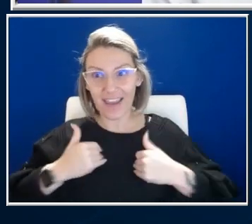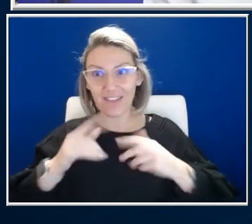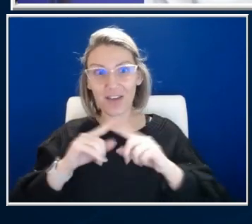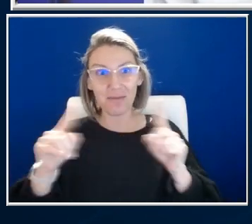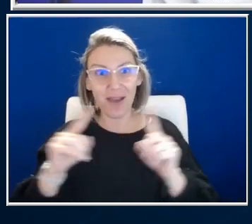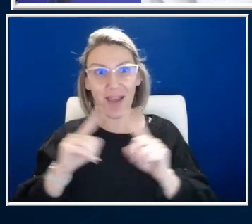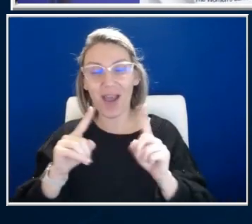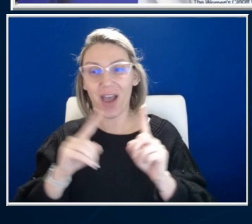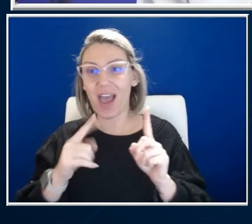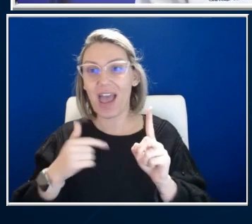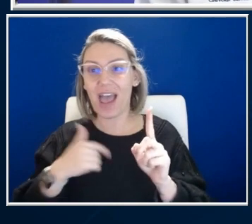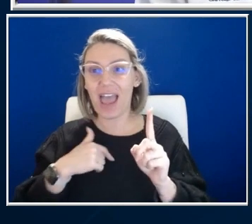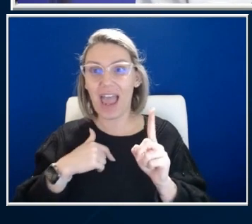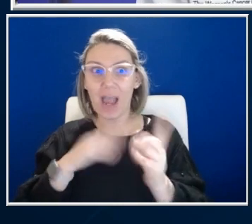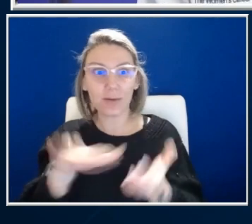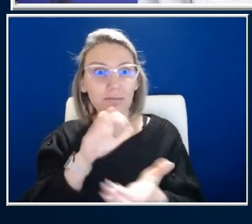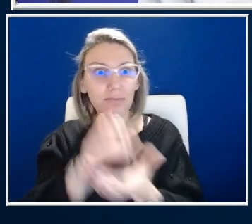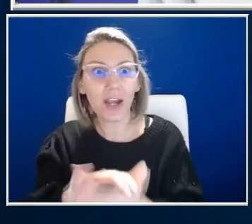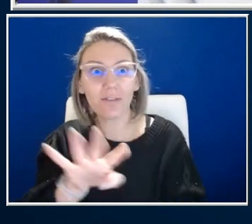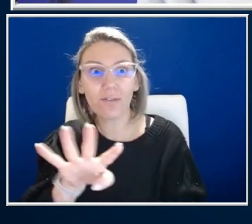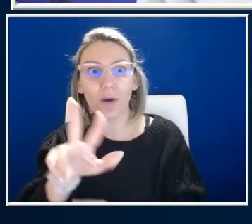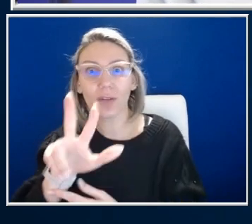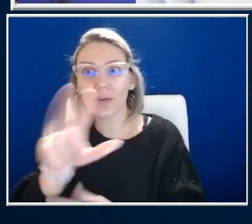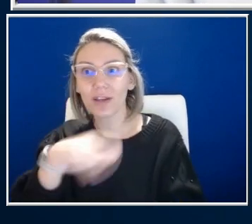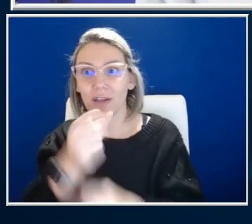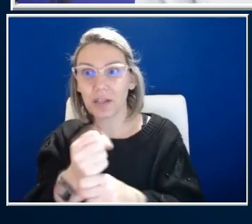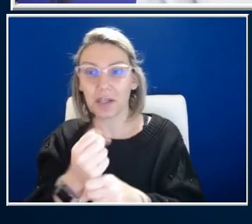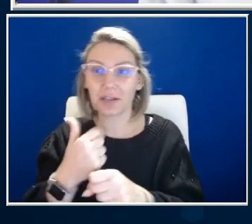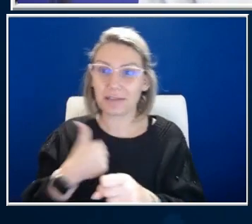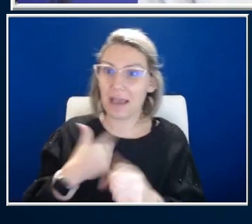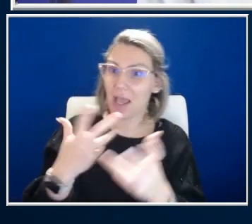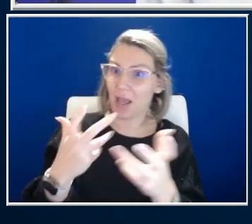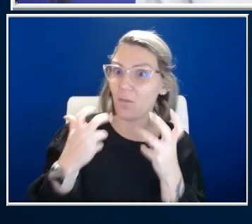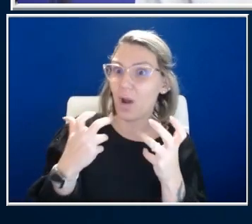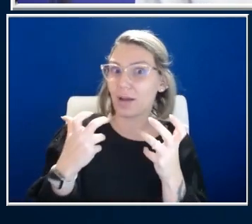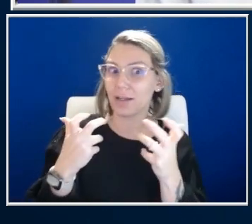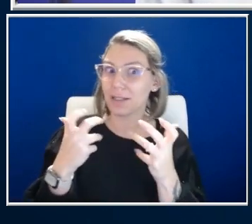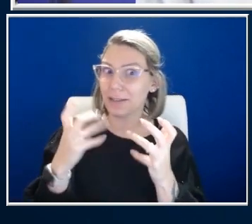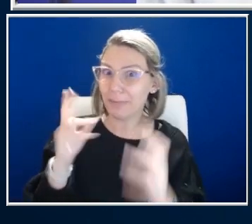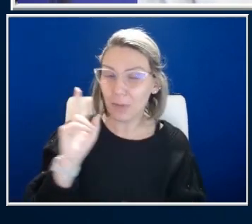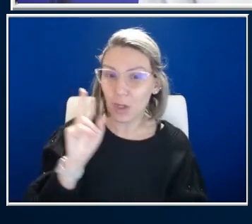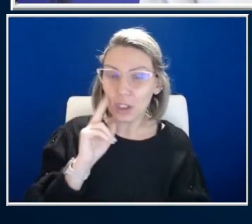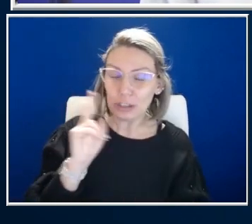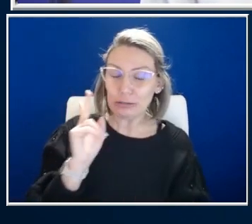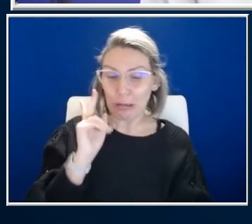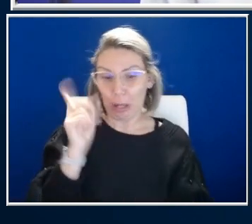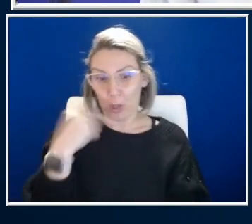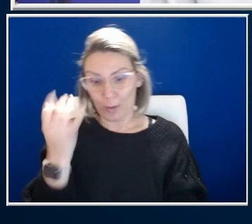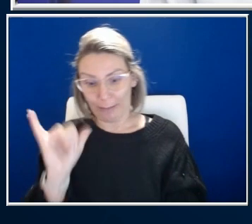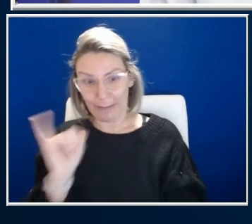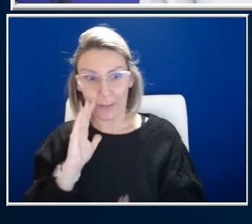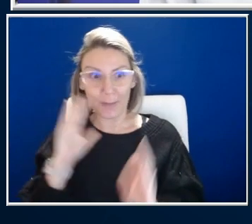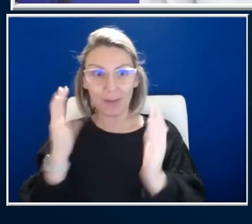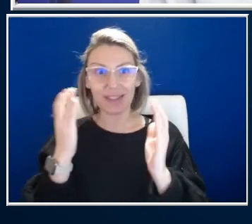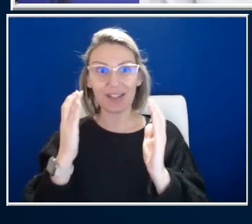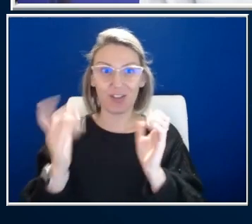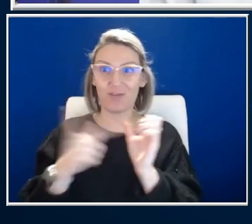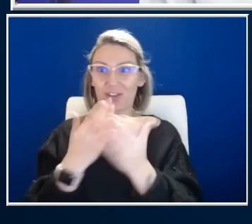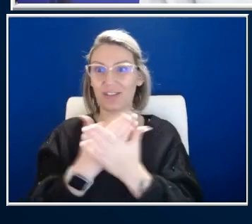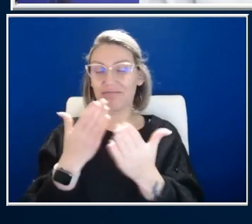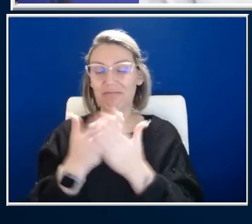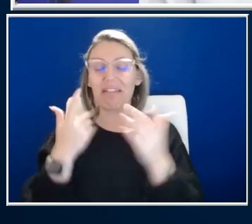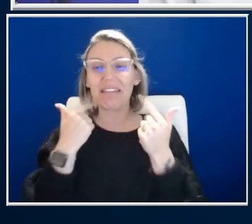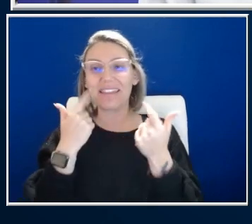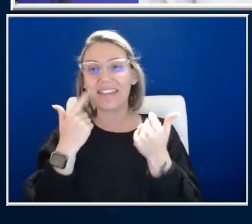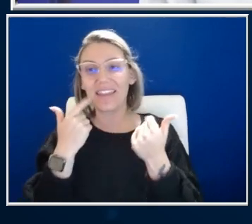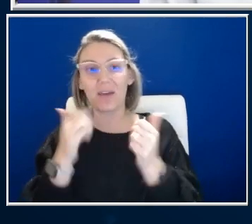I was married 43 years and I wanted them to look pretty similar. And so Dr. Wagner, the first thing she made me laugh about with